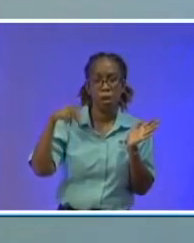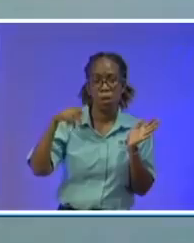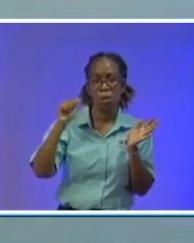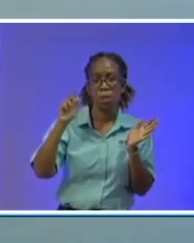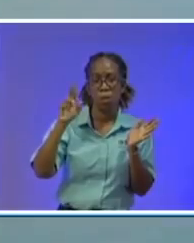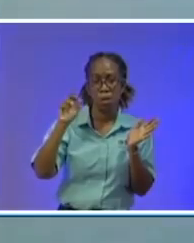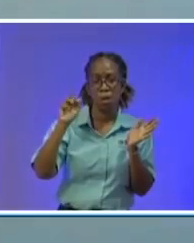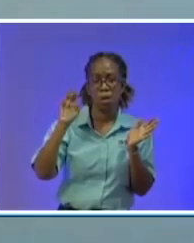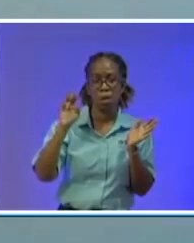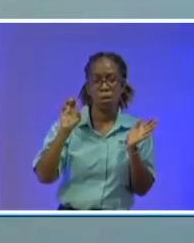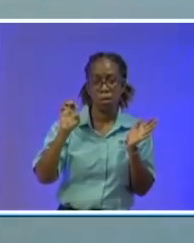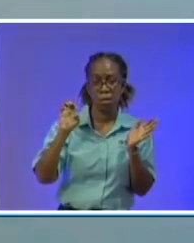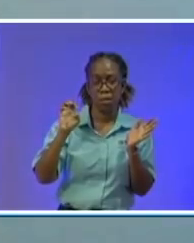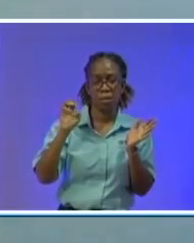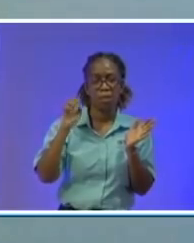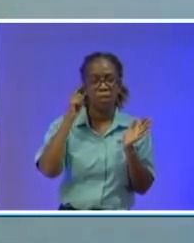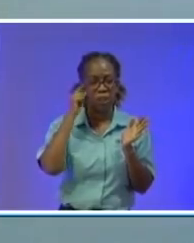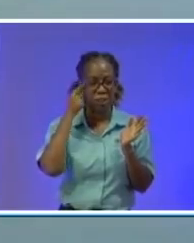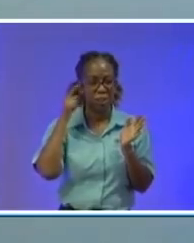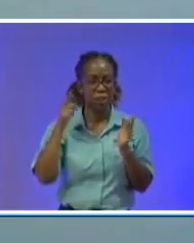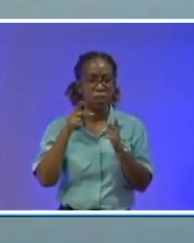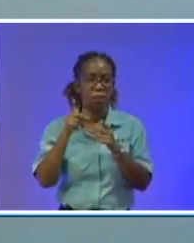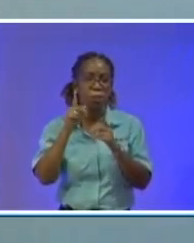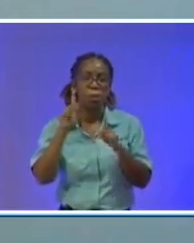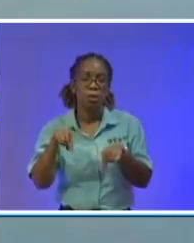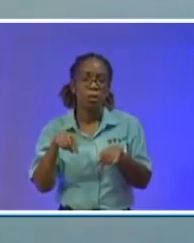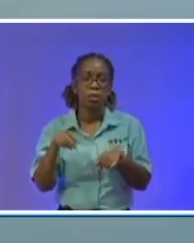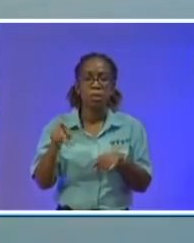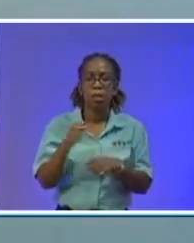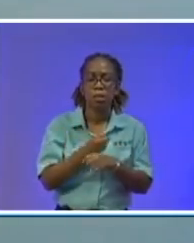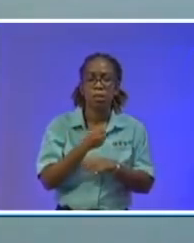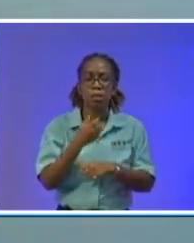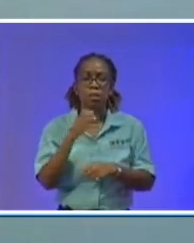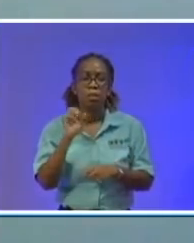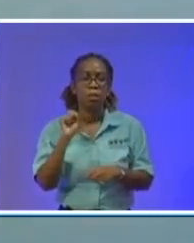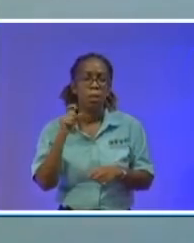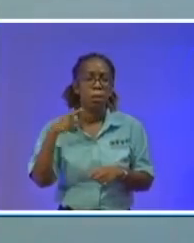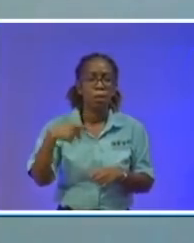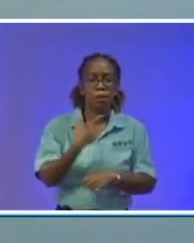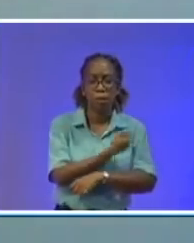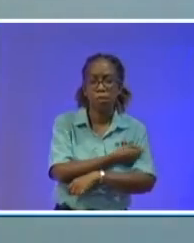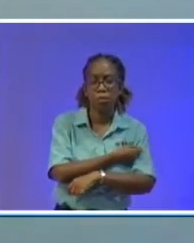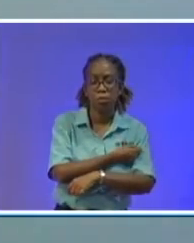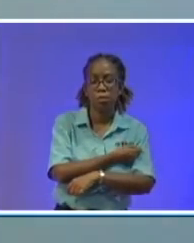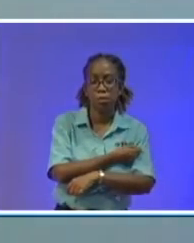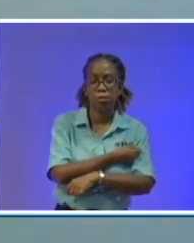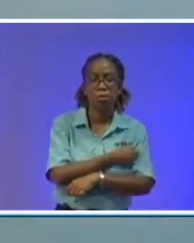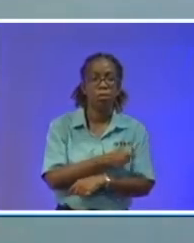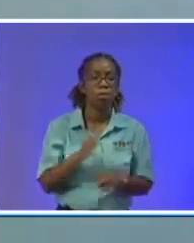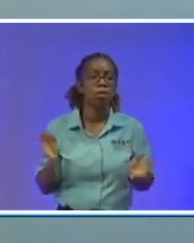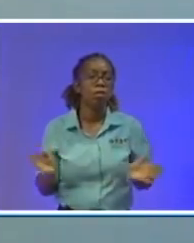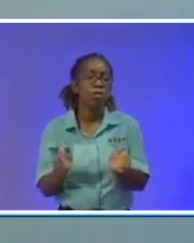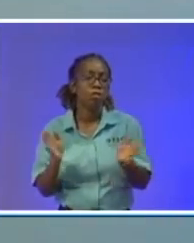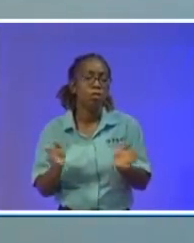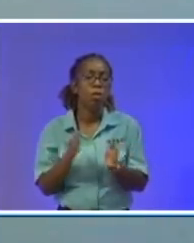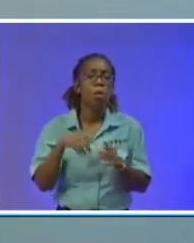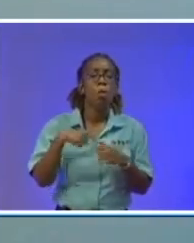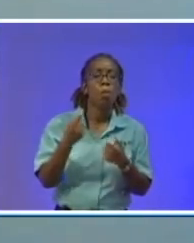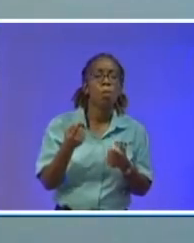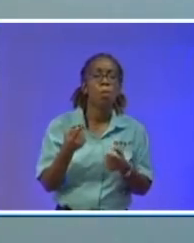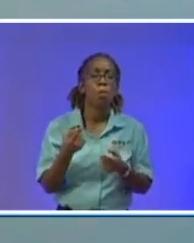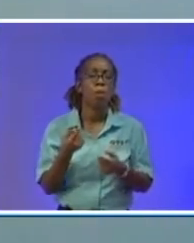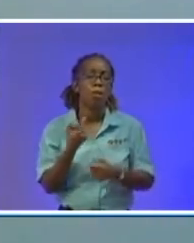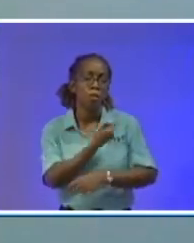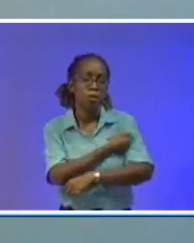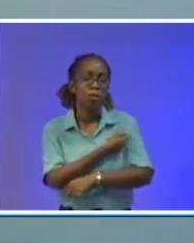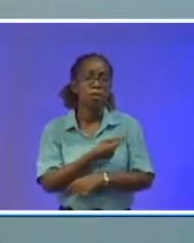shot before December 31st so that they can maintain their fully vaccinated status by January 1st. I know that the ministry has